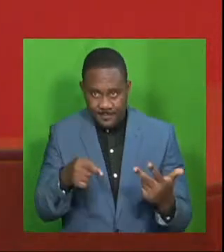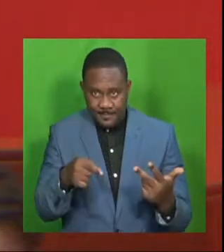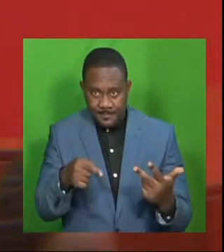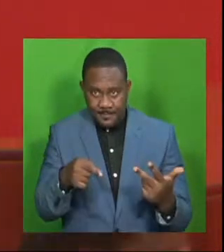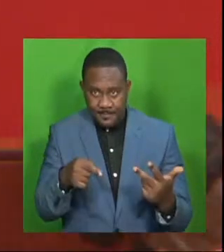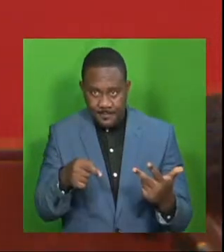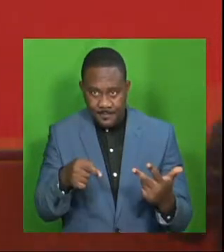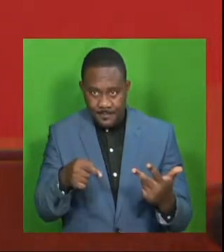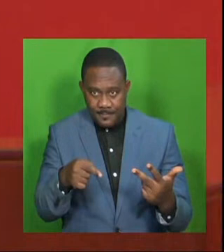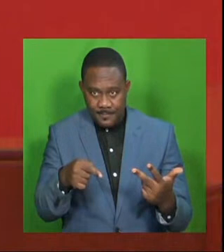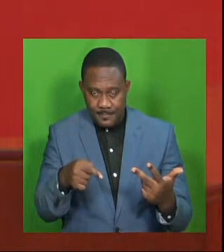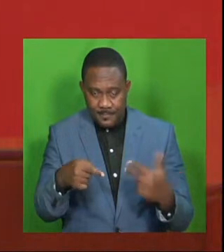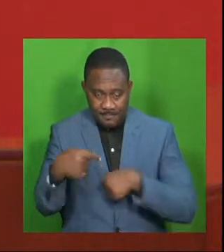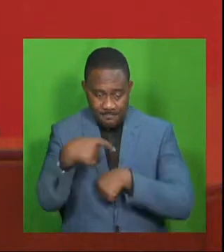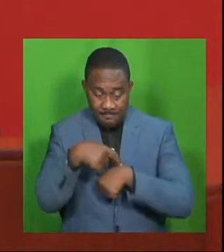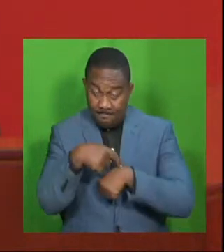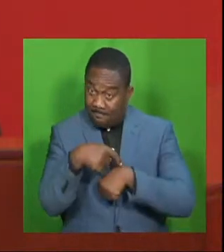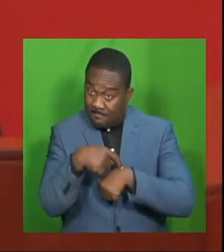time is